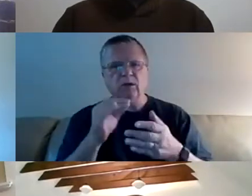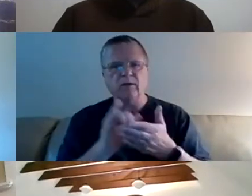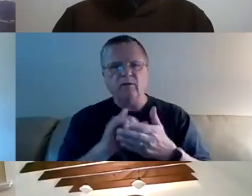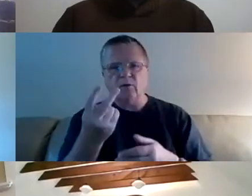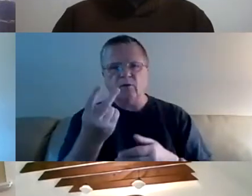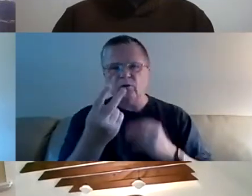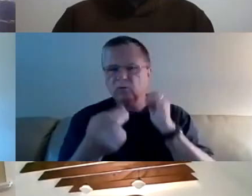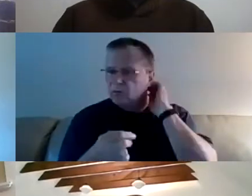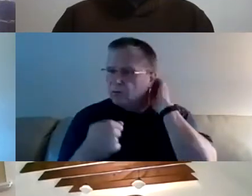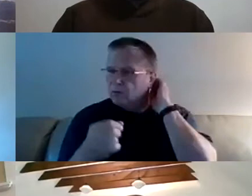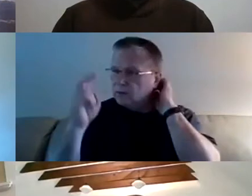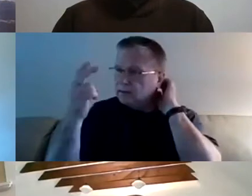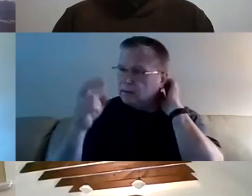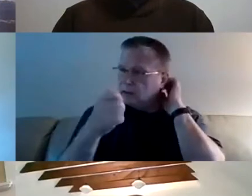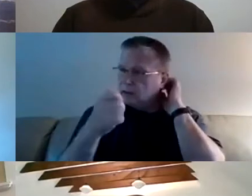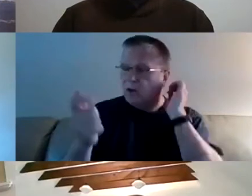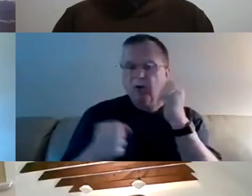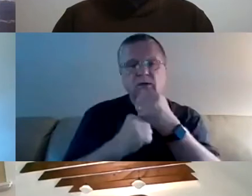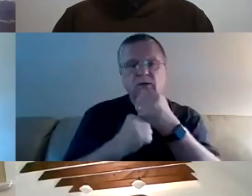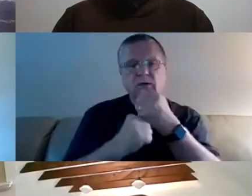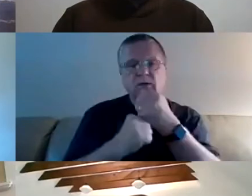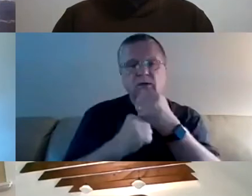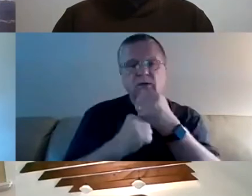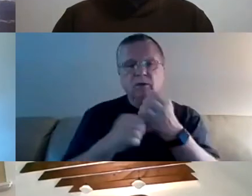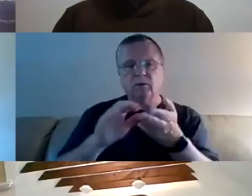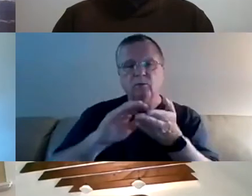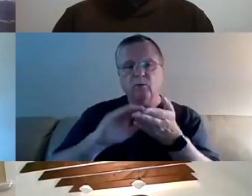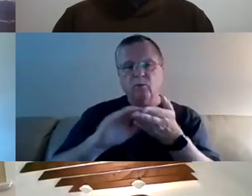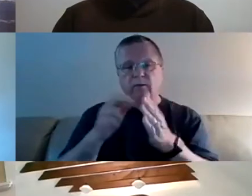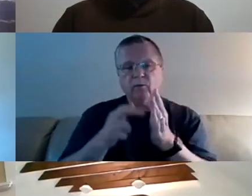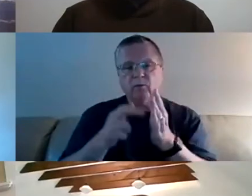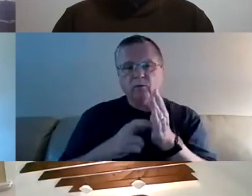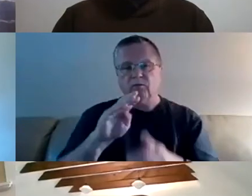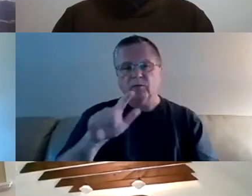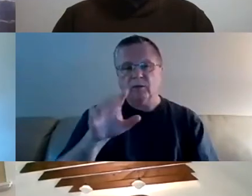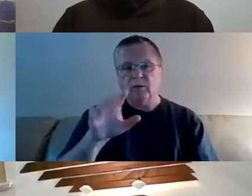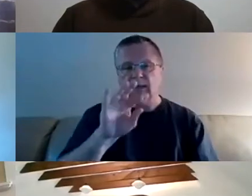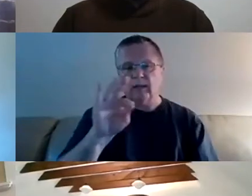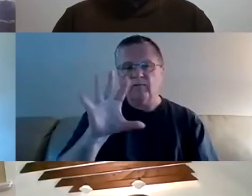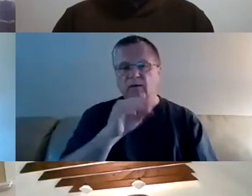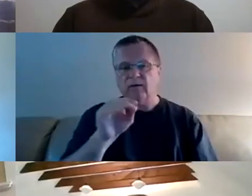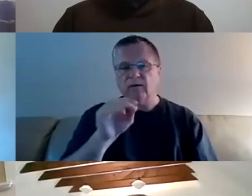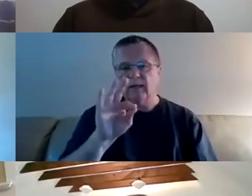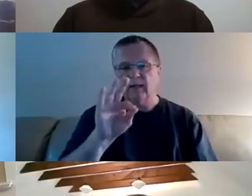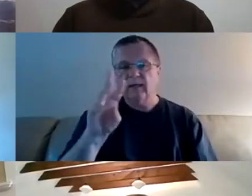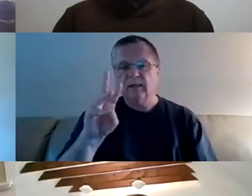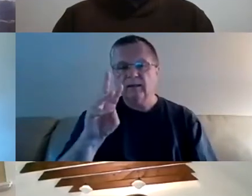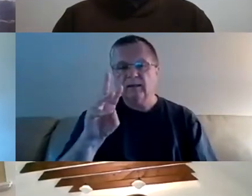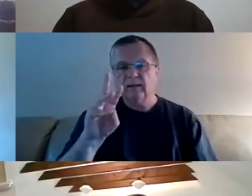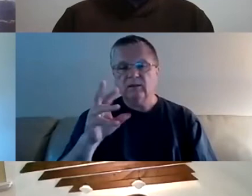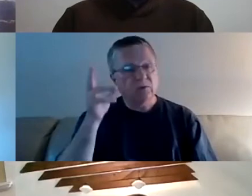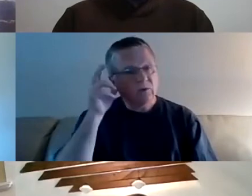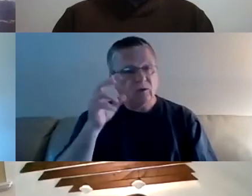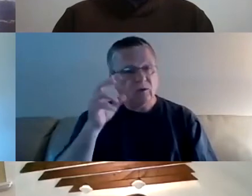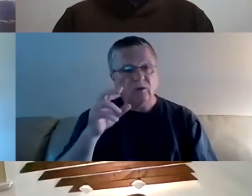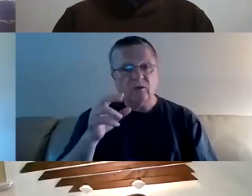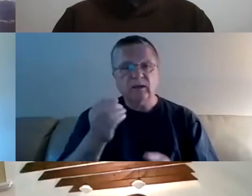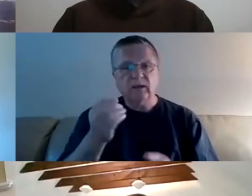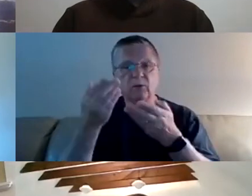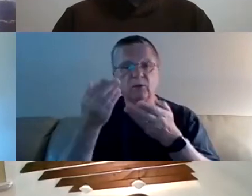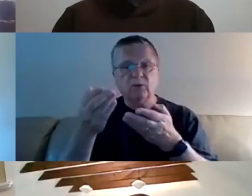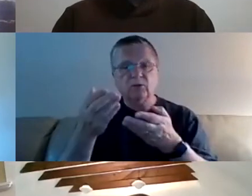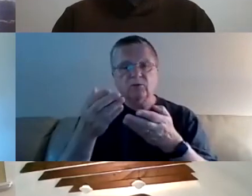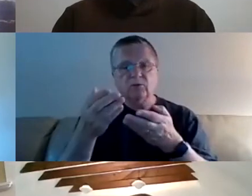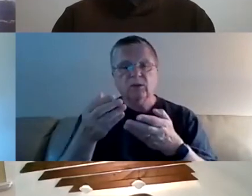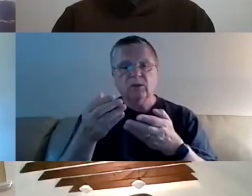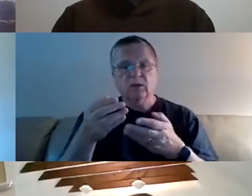in second. All those in favor that we waive the rules on bills 995, 996. You heard the motion. All in favor, signify by saying